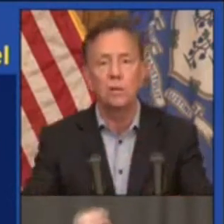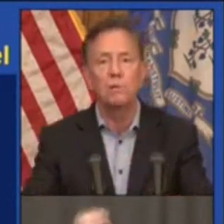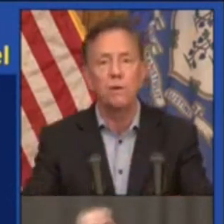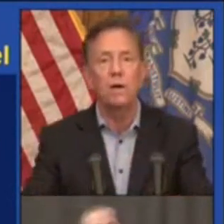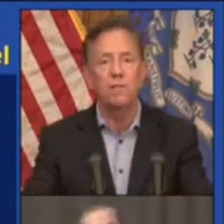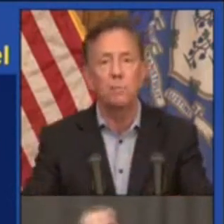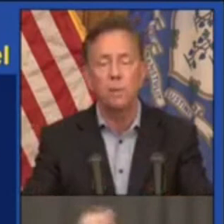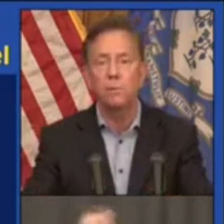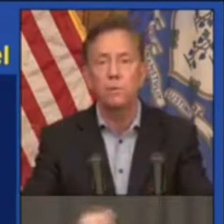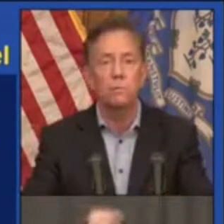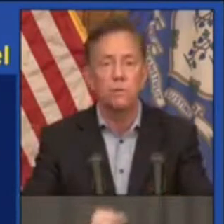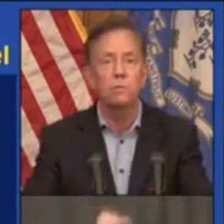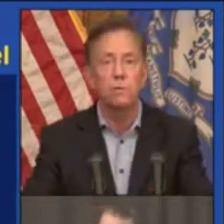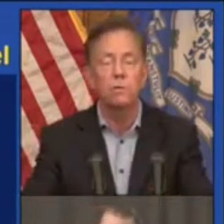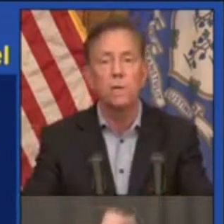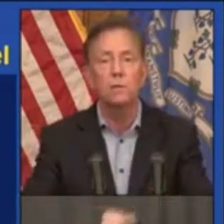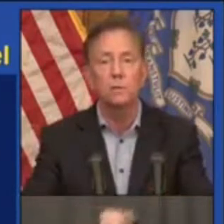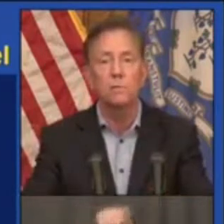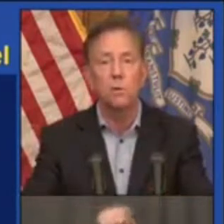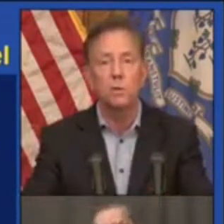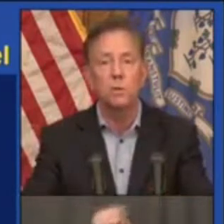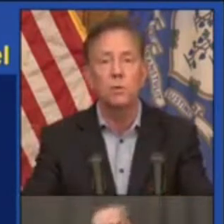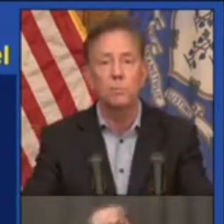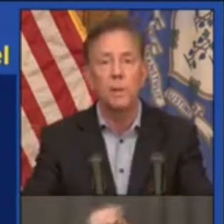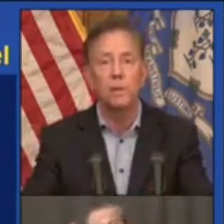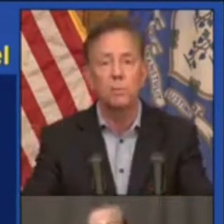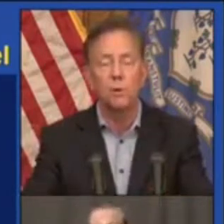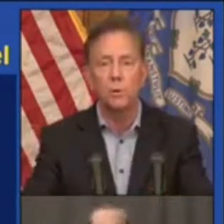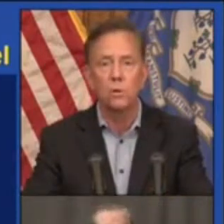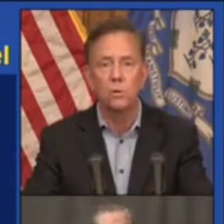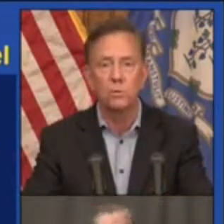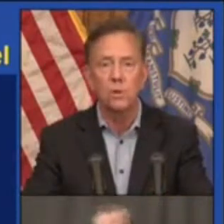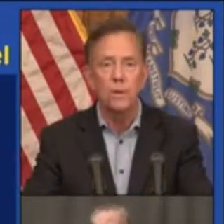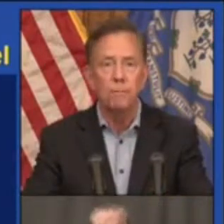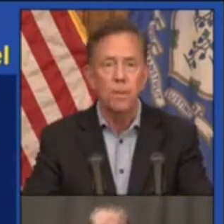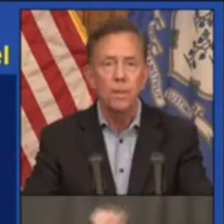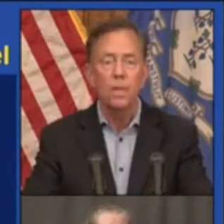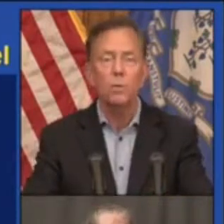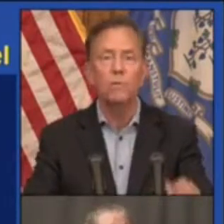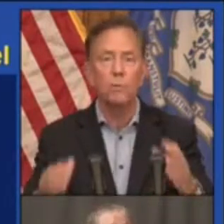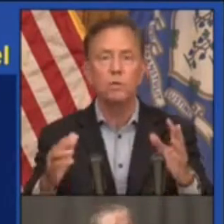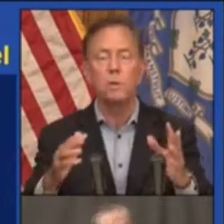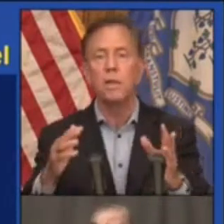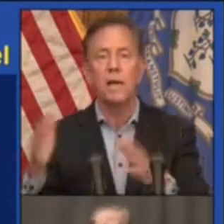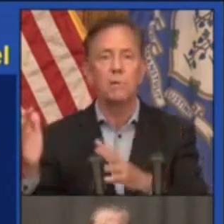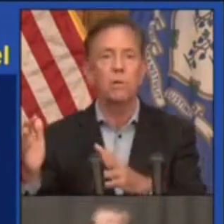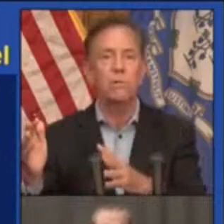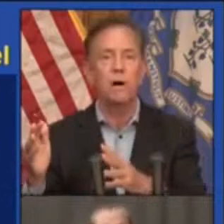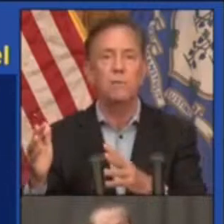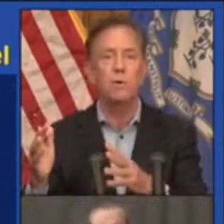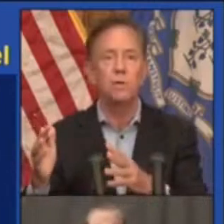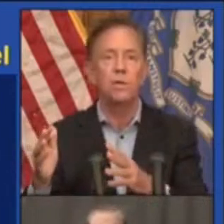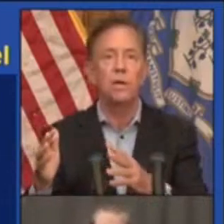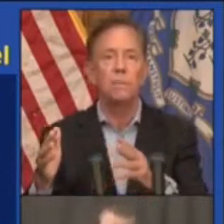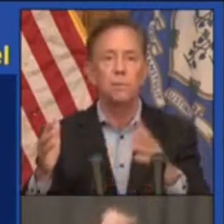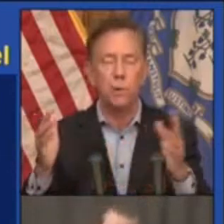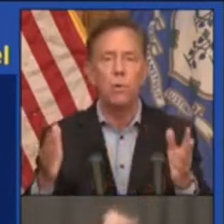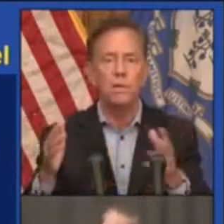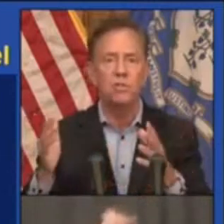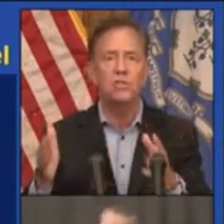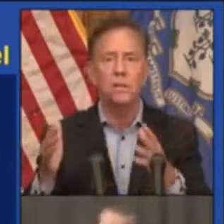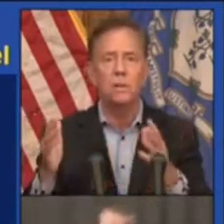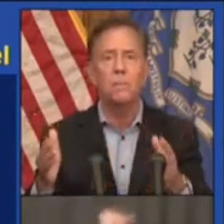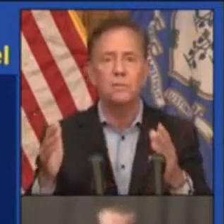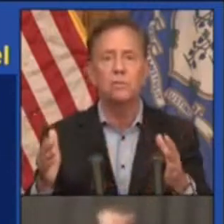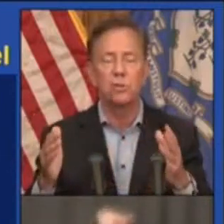$1,000 fine for people who refuse to fill out the form or don't obey the protocols. You know, enforcement of that will evolve over time, but we want to